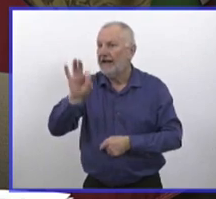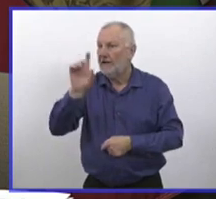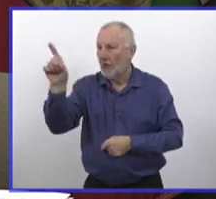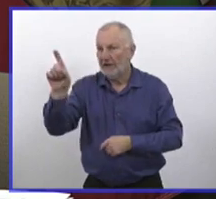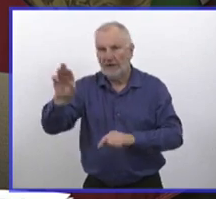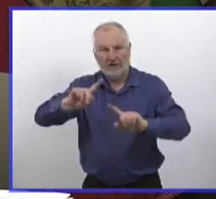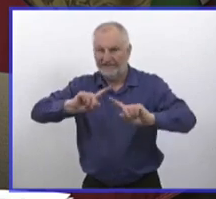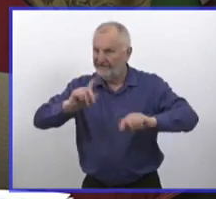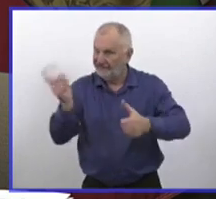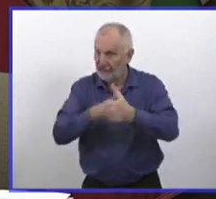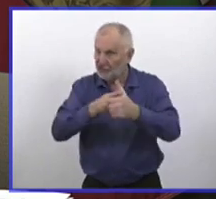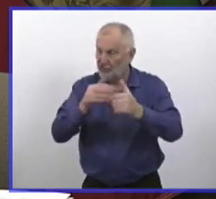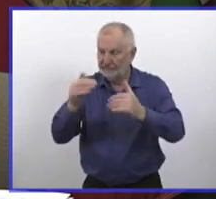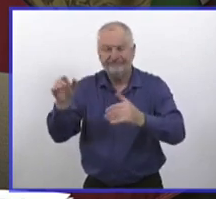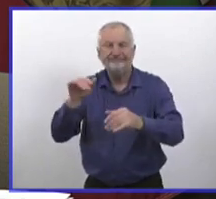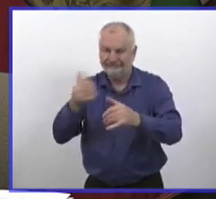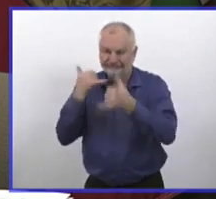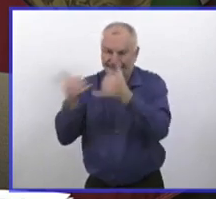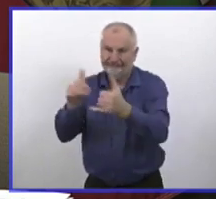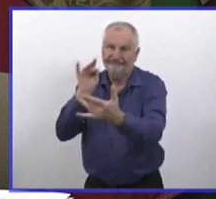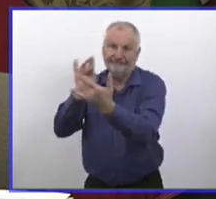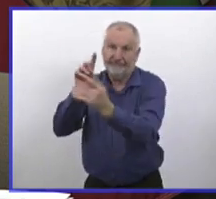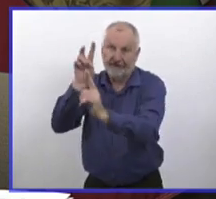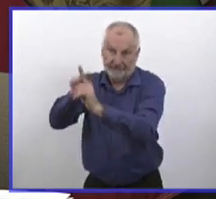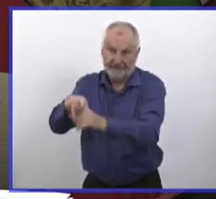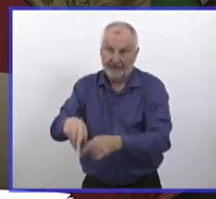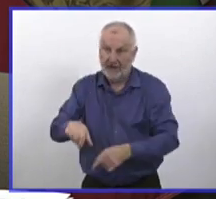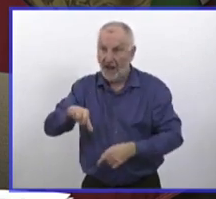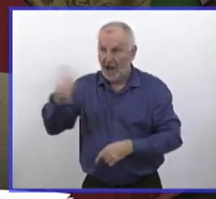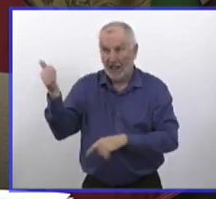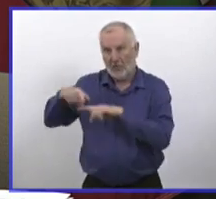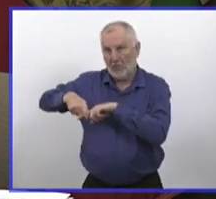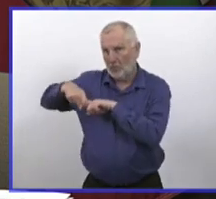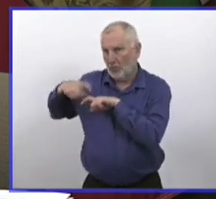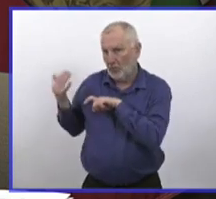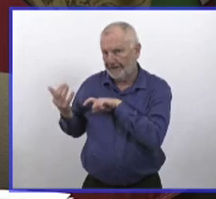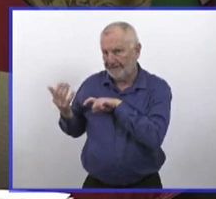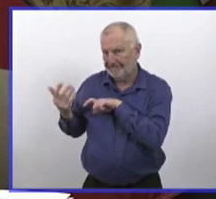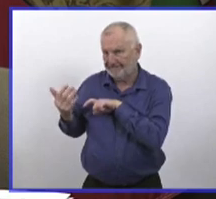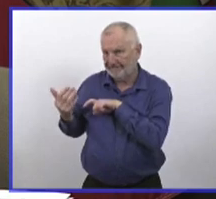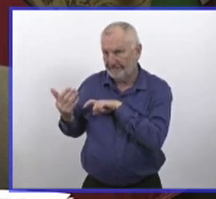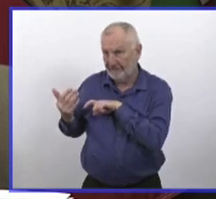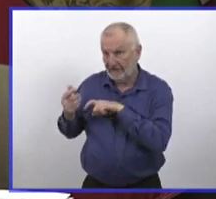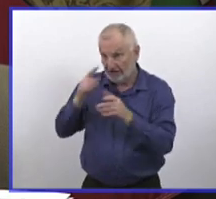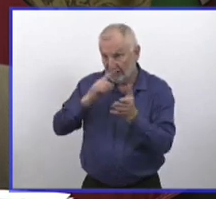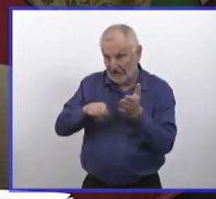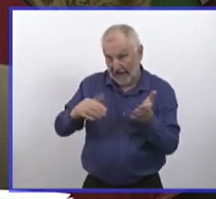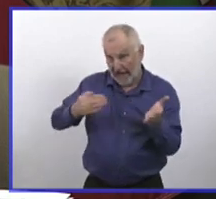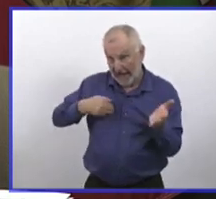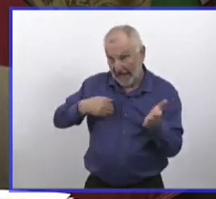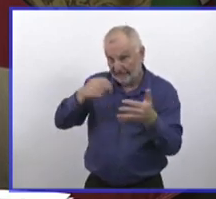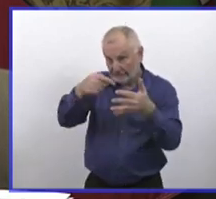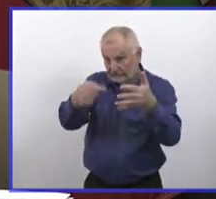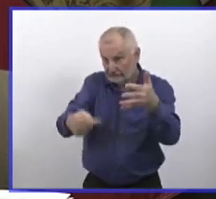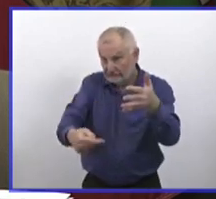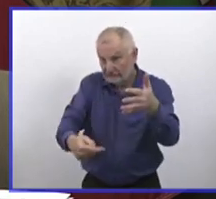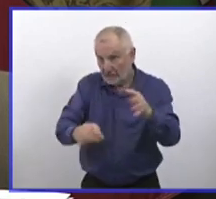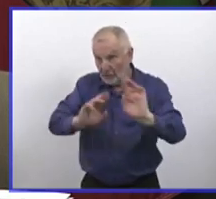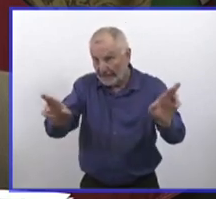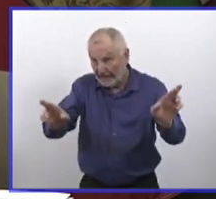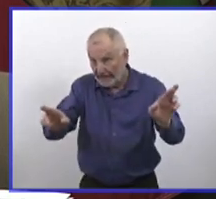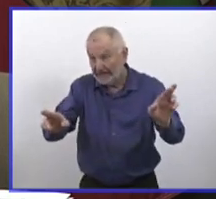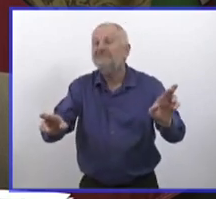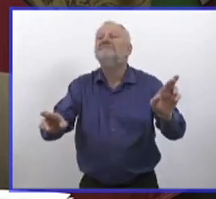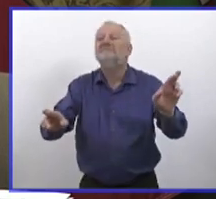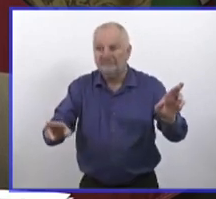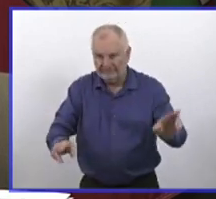much they could do and whether or not they fit our population distribution, because we certainly want to distribute these across the province